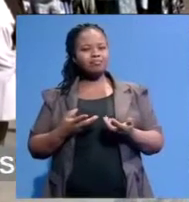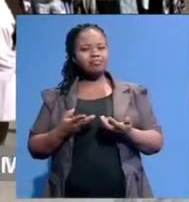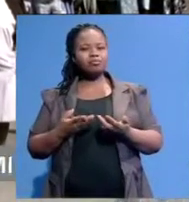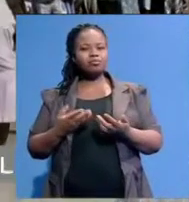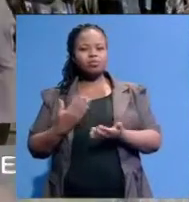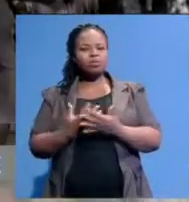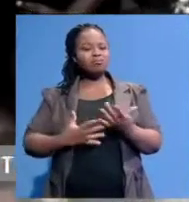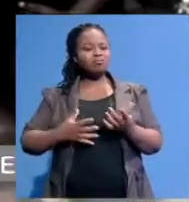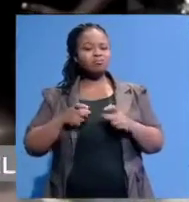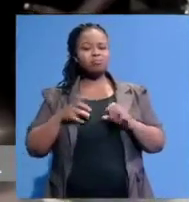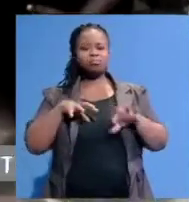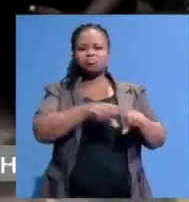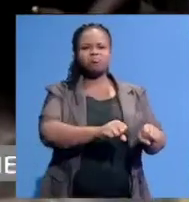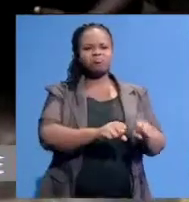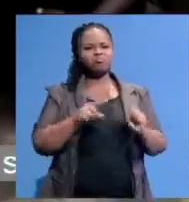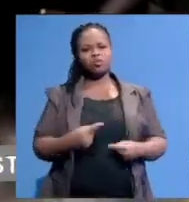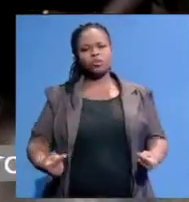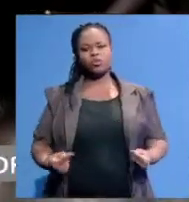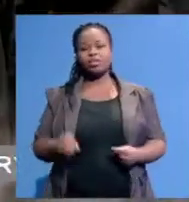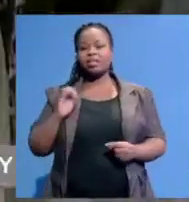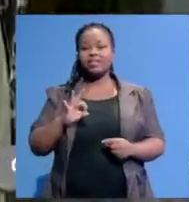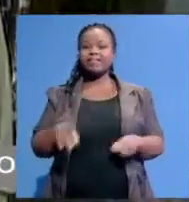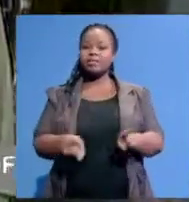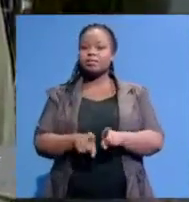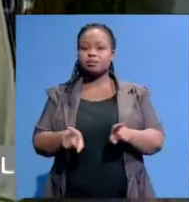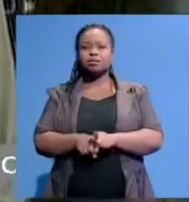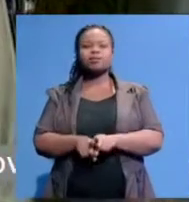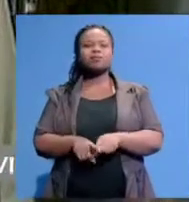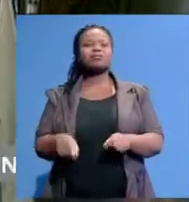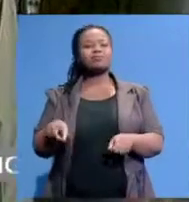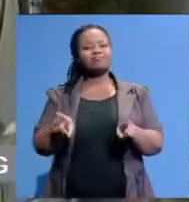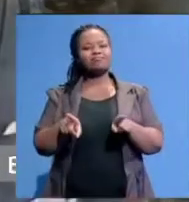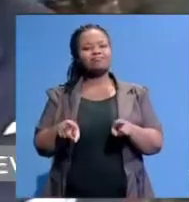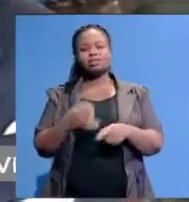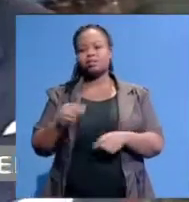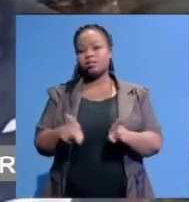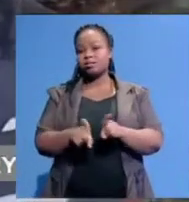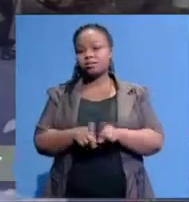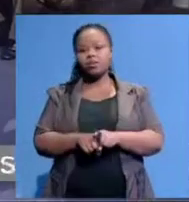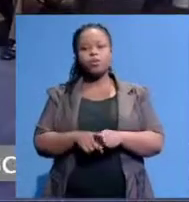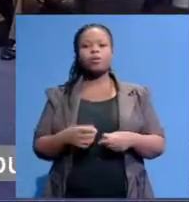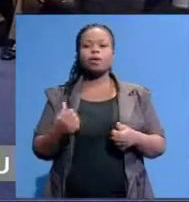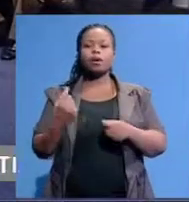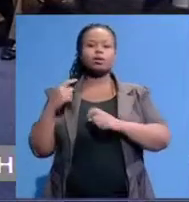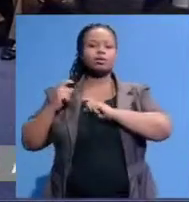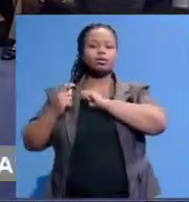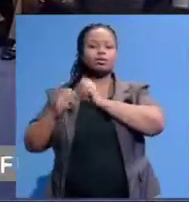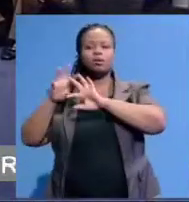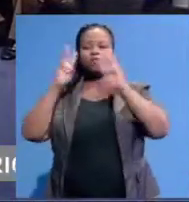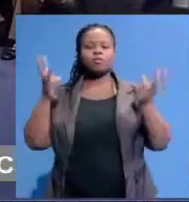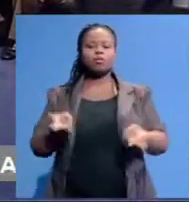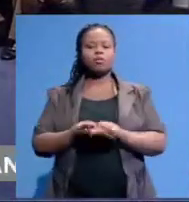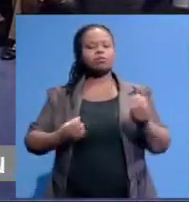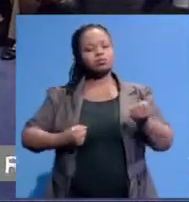world supporting it in various ways, through trade, through diplomatic relations, through economic cooperation,